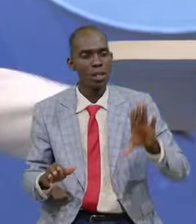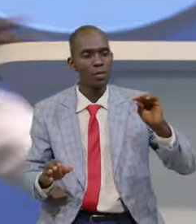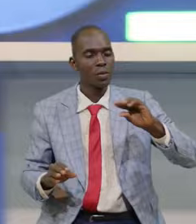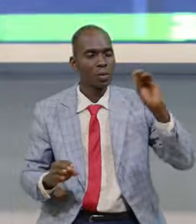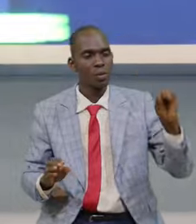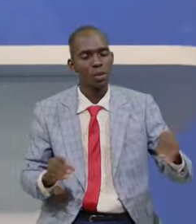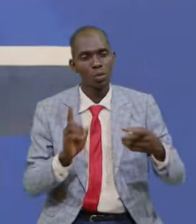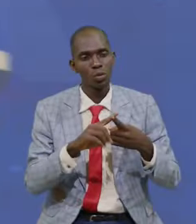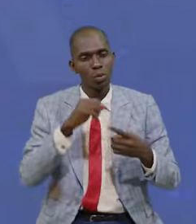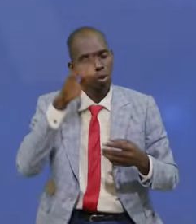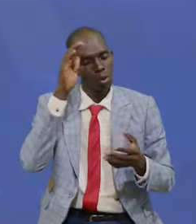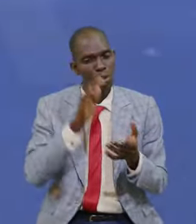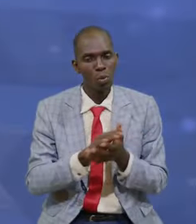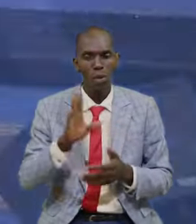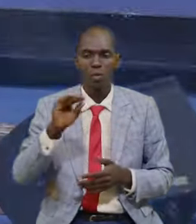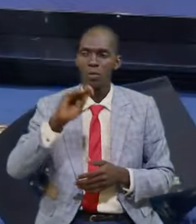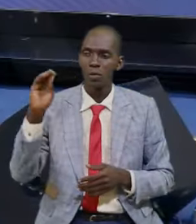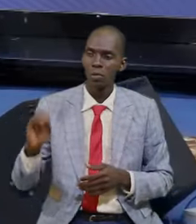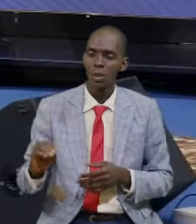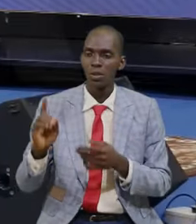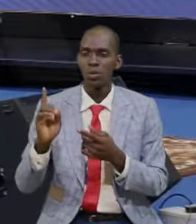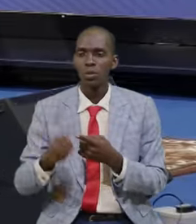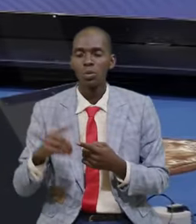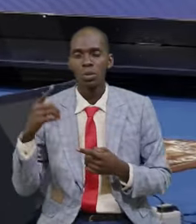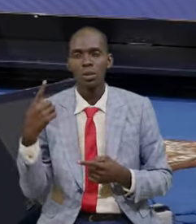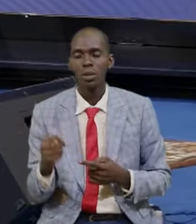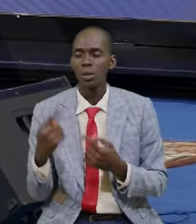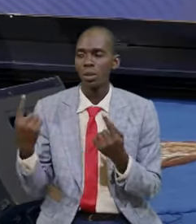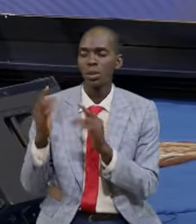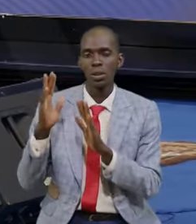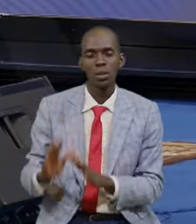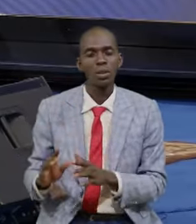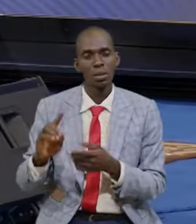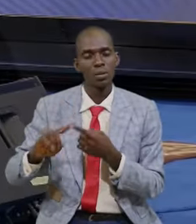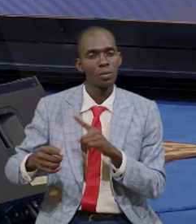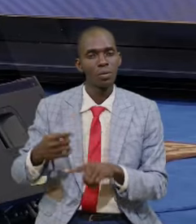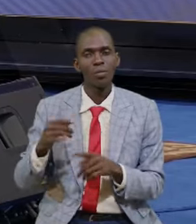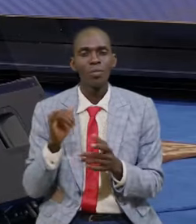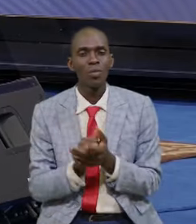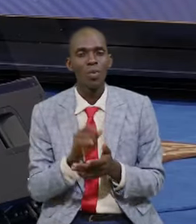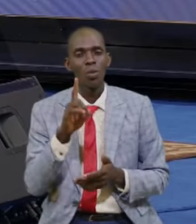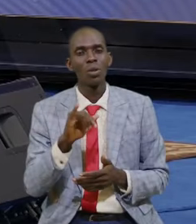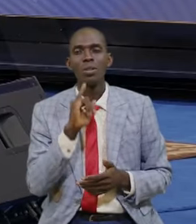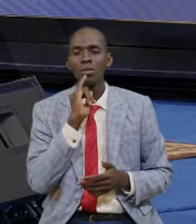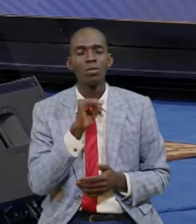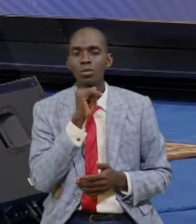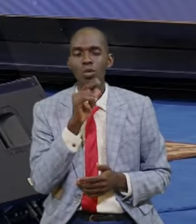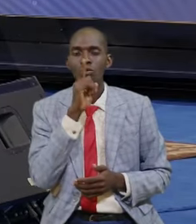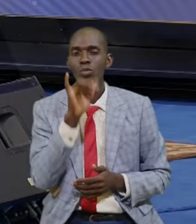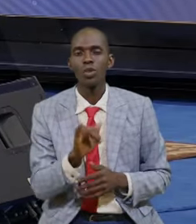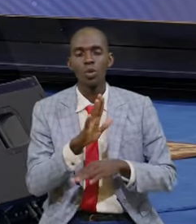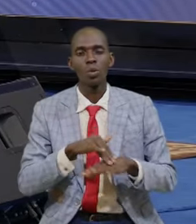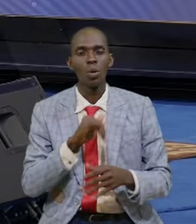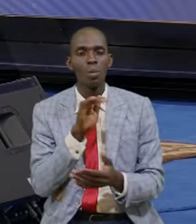the husband and 50% to the sin partner. That one is, you know, not really married. But when we come